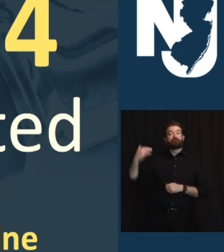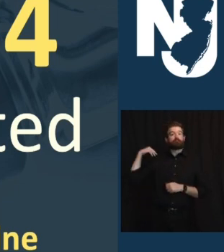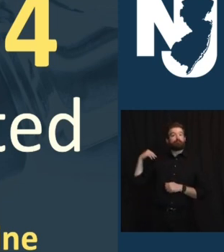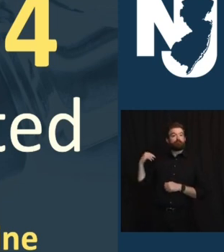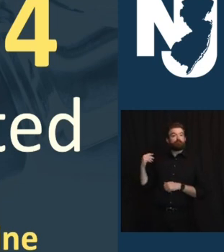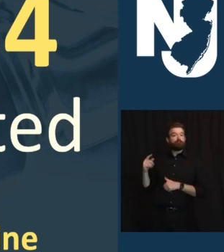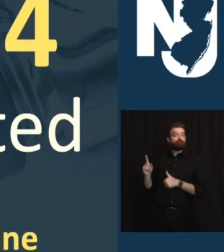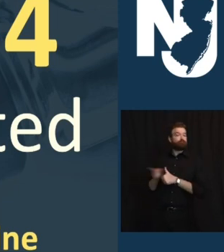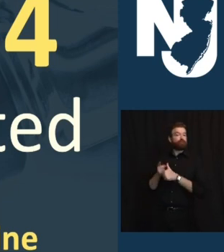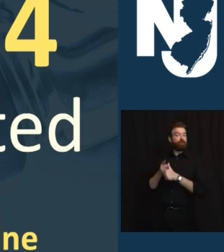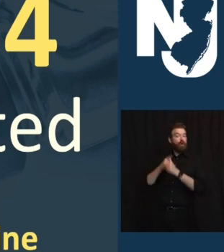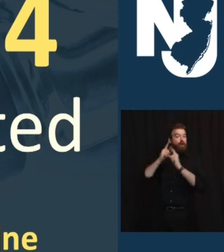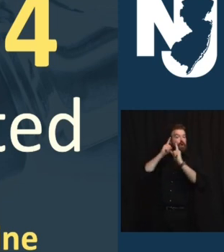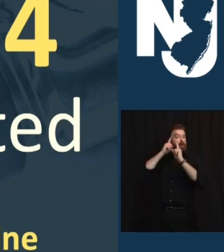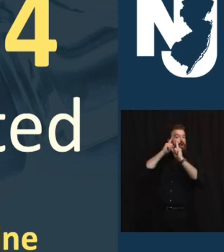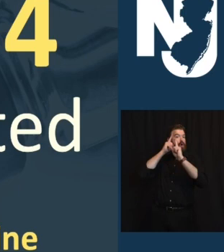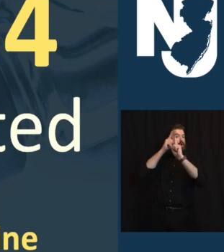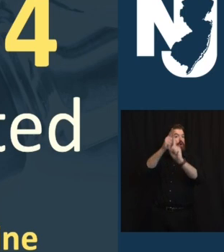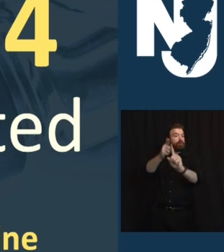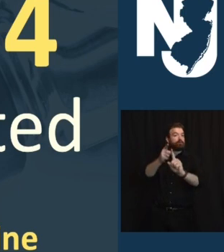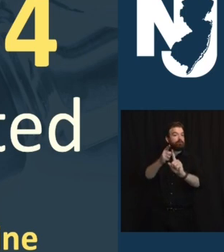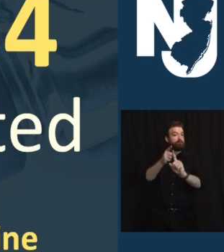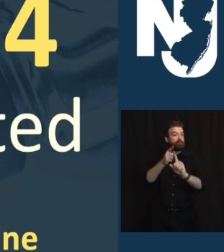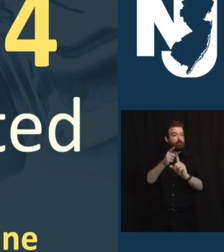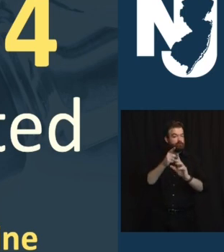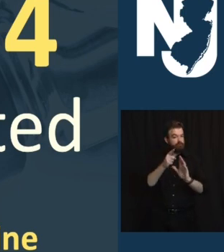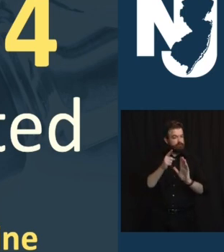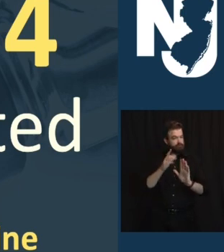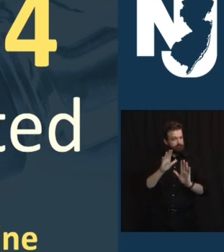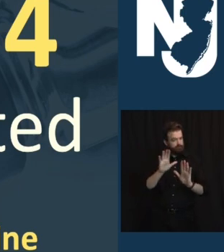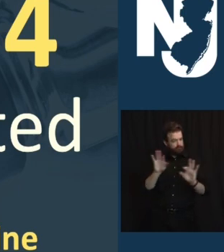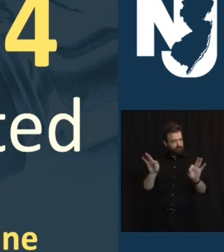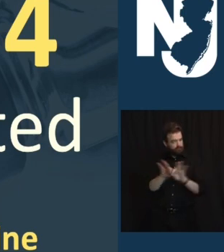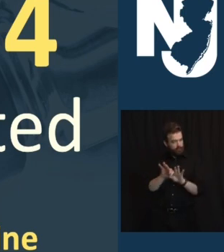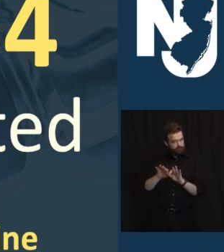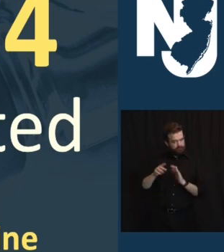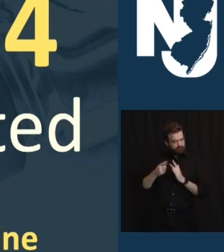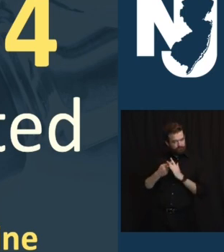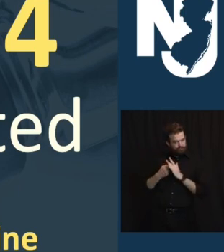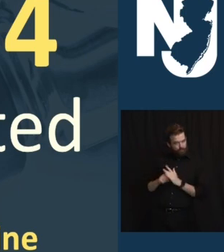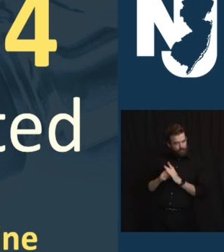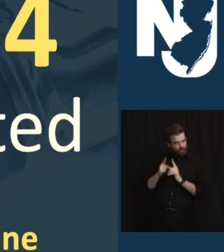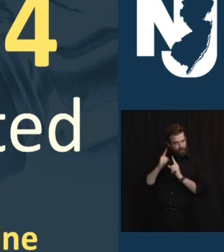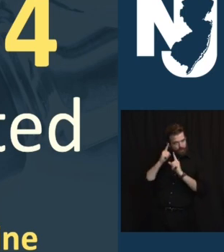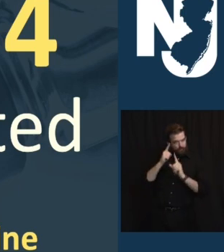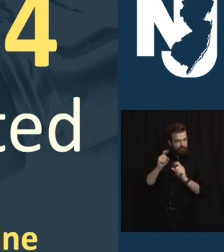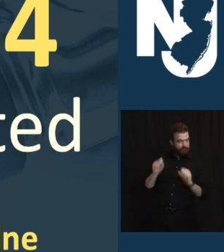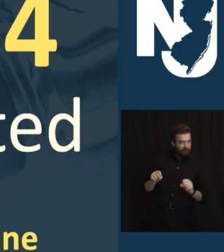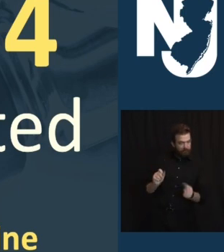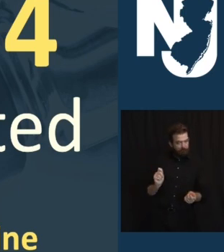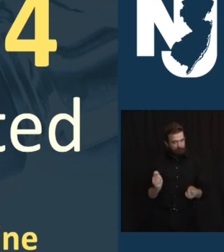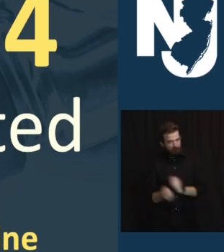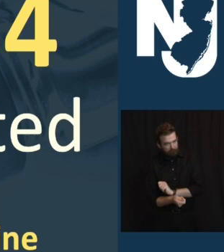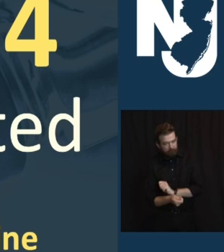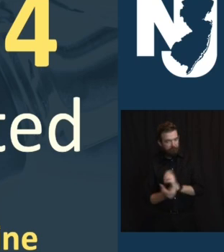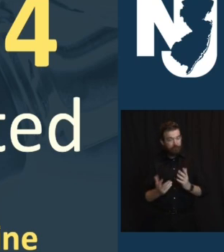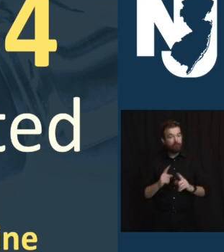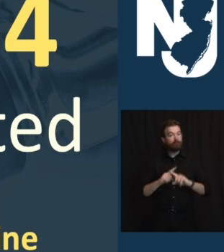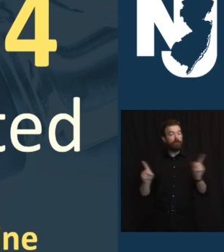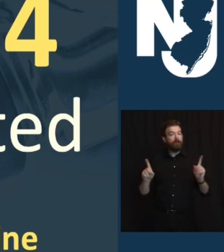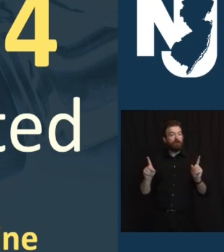almost every time out, and I don't want to lose that word today because obviously our hope is we can do even better. But our initial